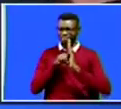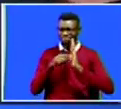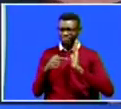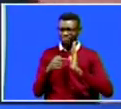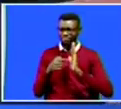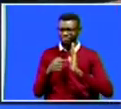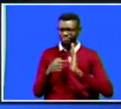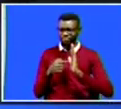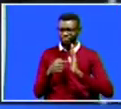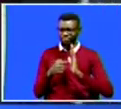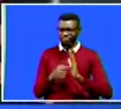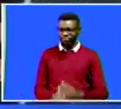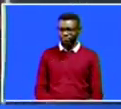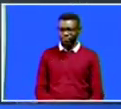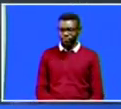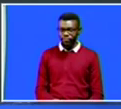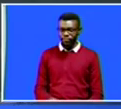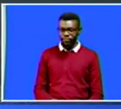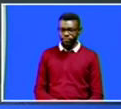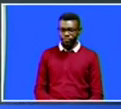Namaswa, KTN News.